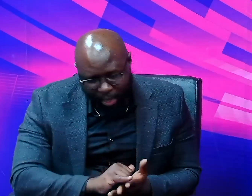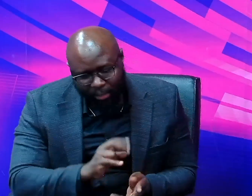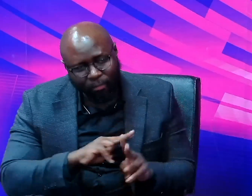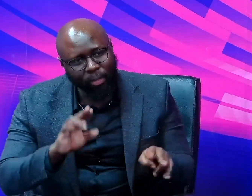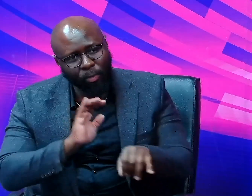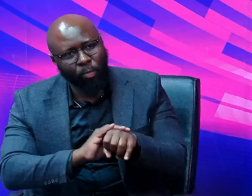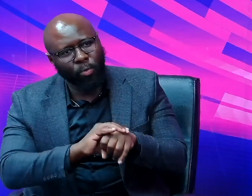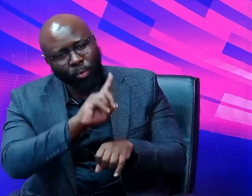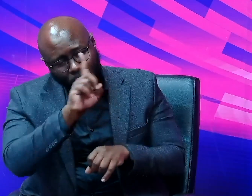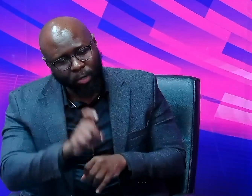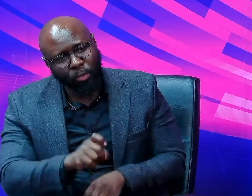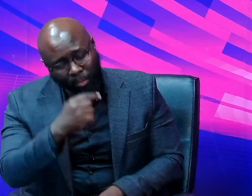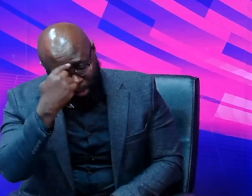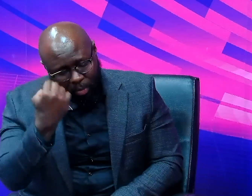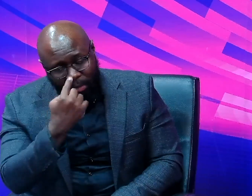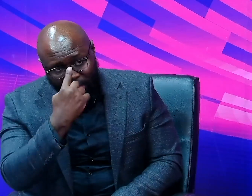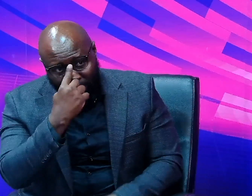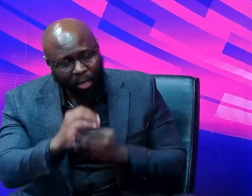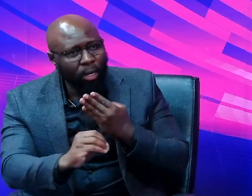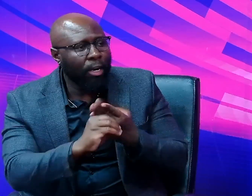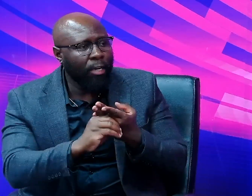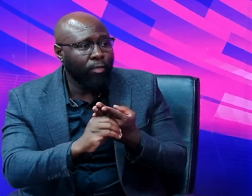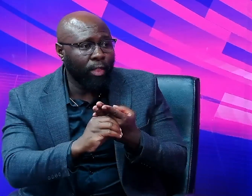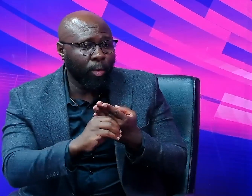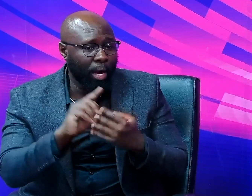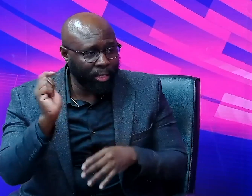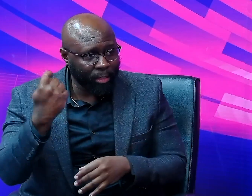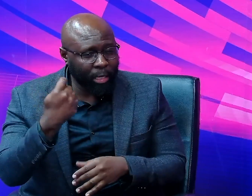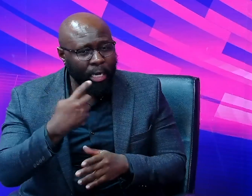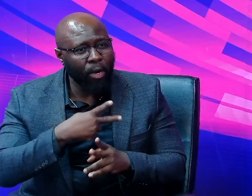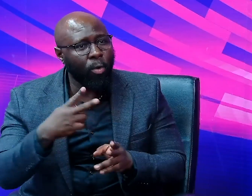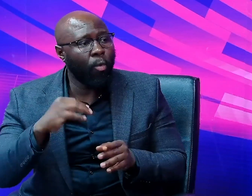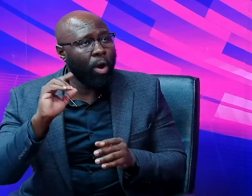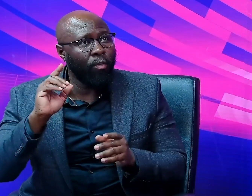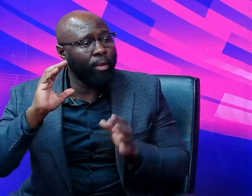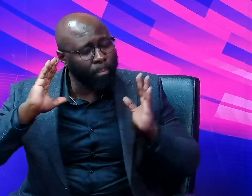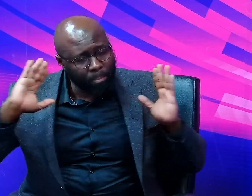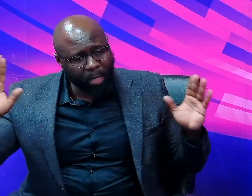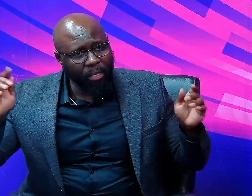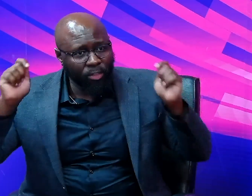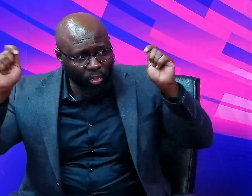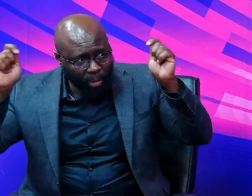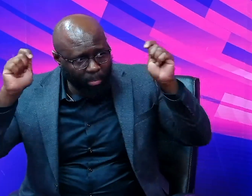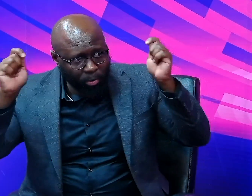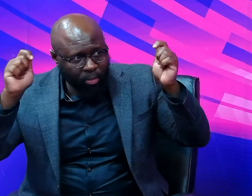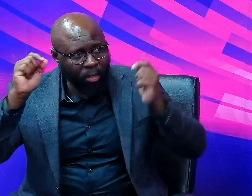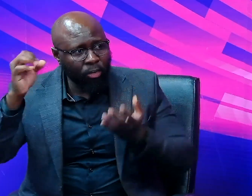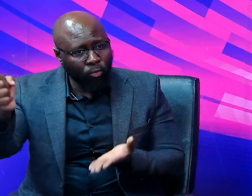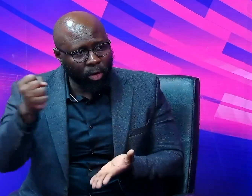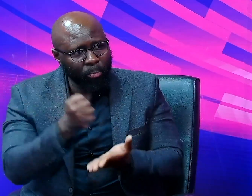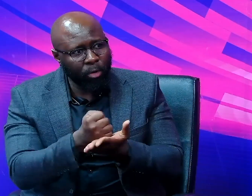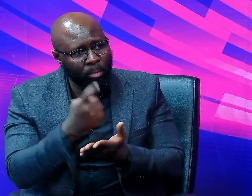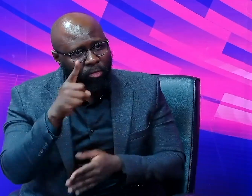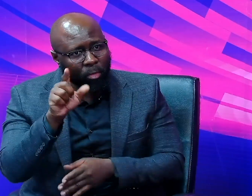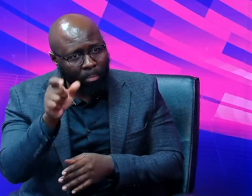Thank you for that. And that's a very good question, because Light for the World in Kenya, we are the